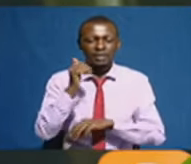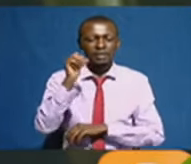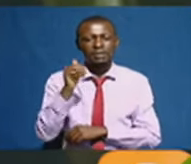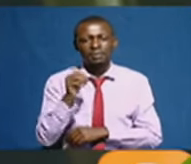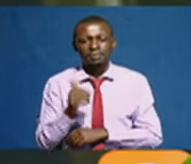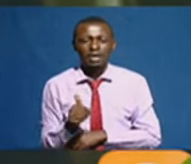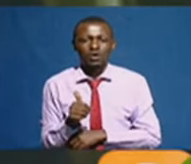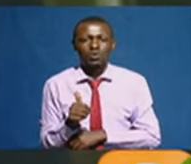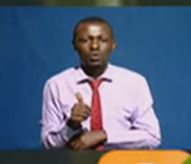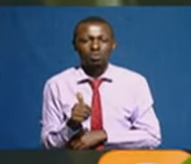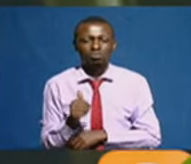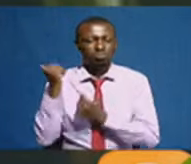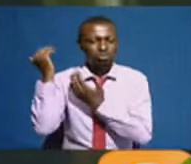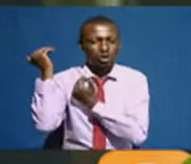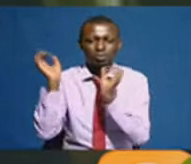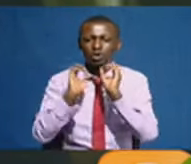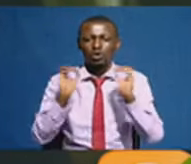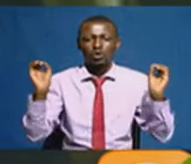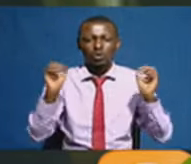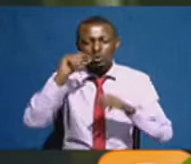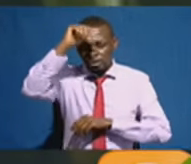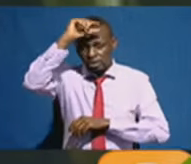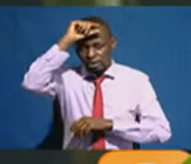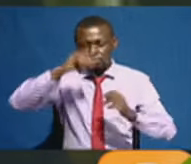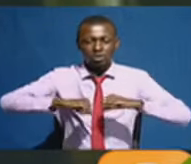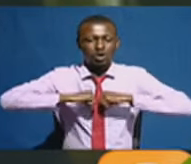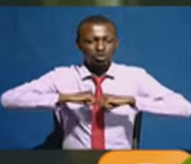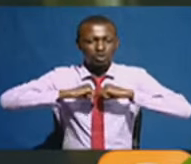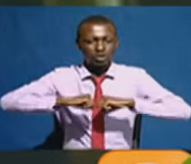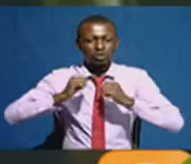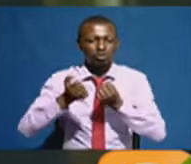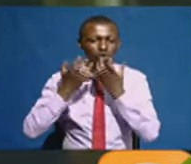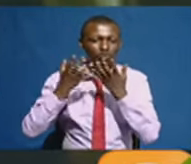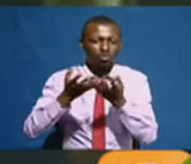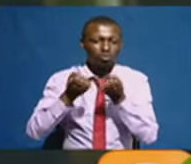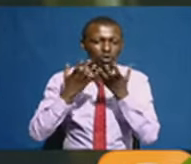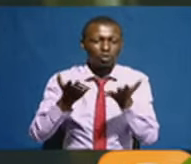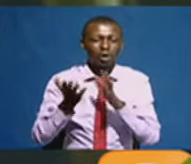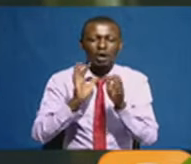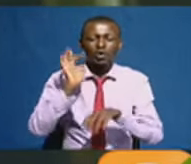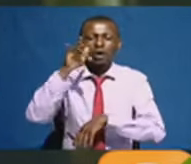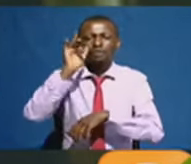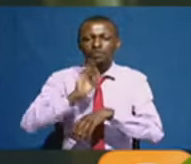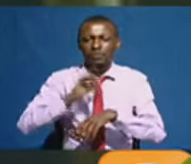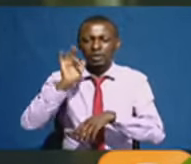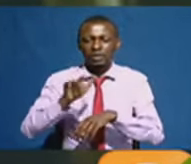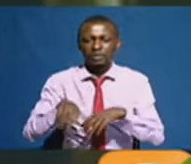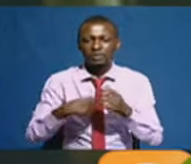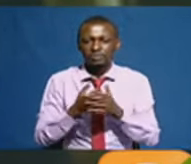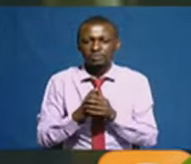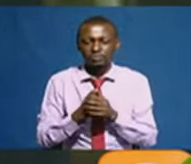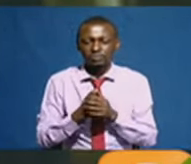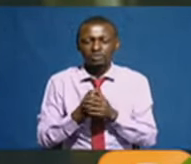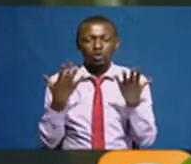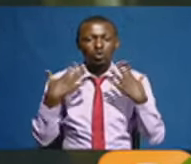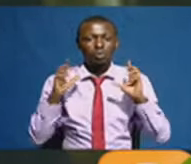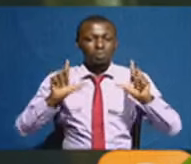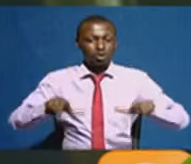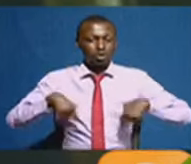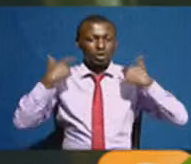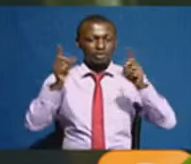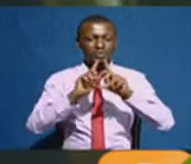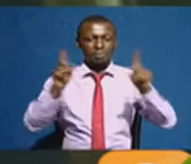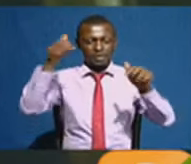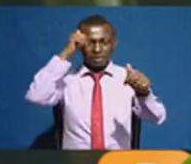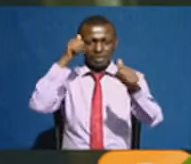you would not expect the government officials to be delivering that information of the impact of this on lives of people. But it has to be